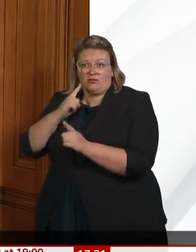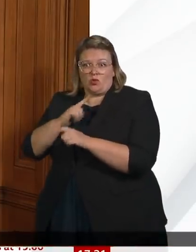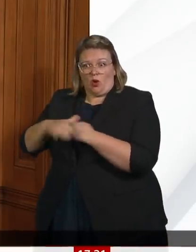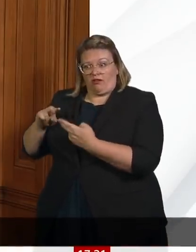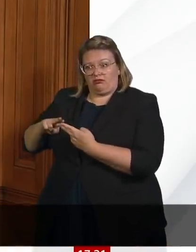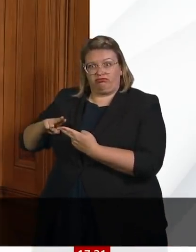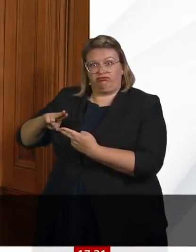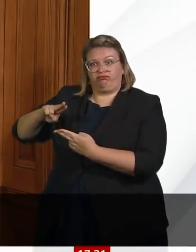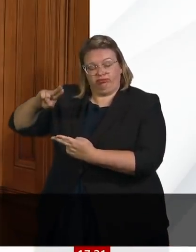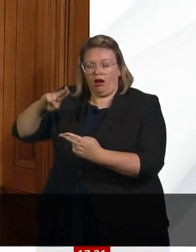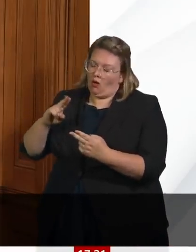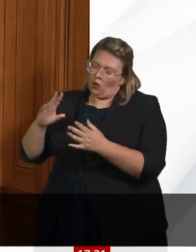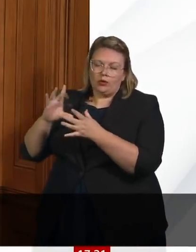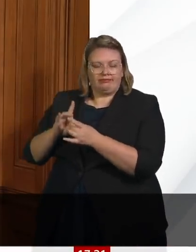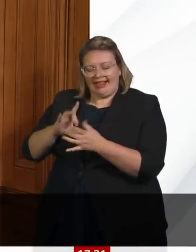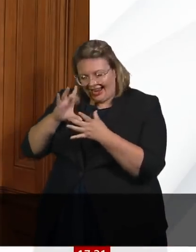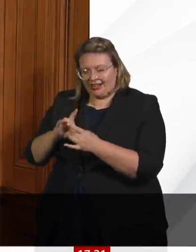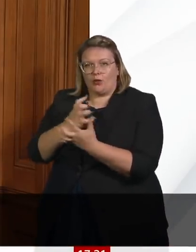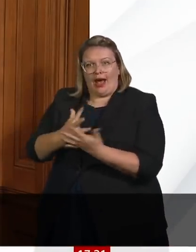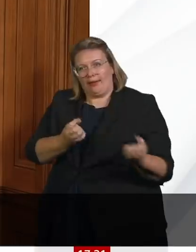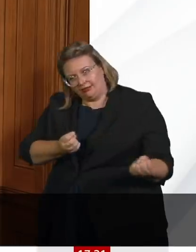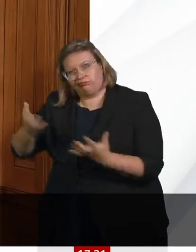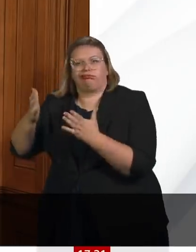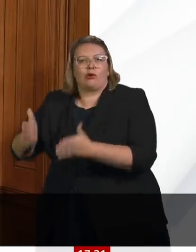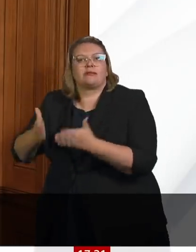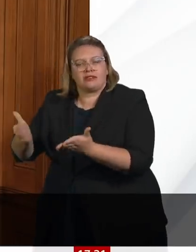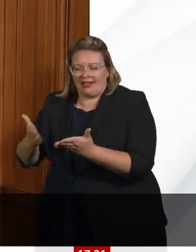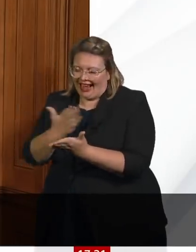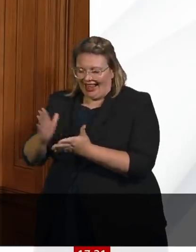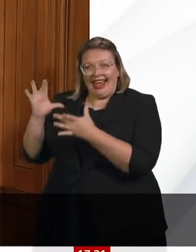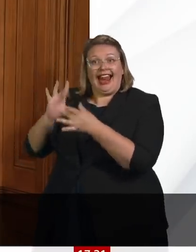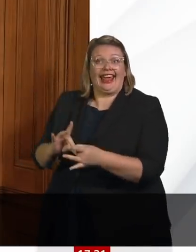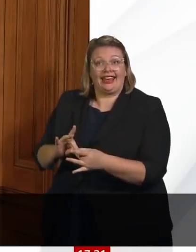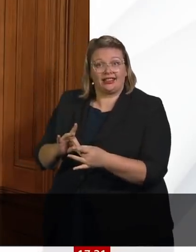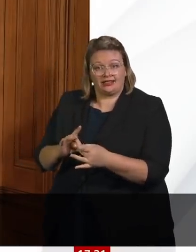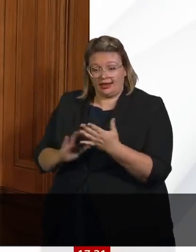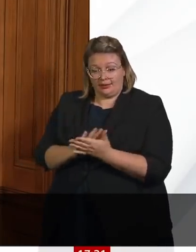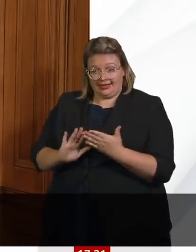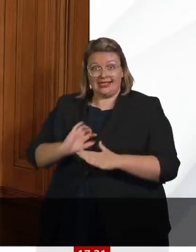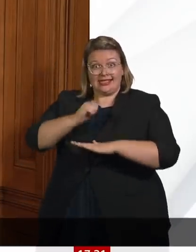made this point many times, and you alluded to it, that any measures that are introduced now,